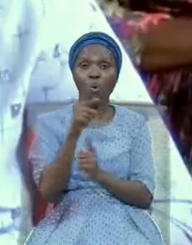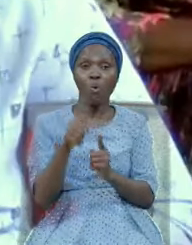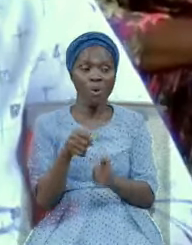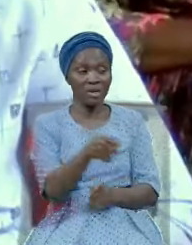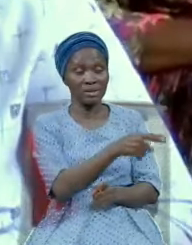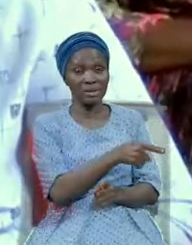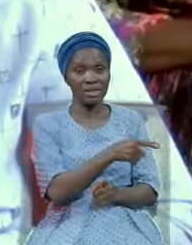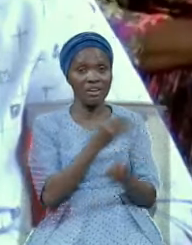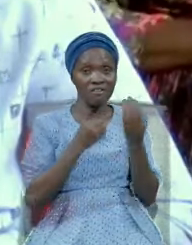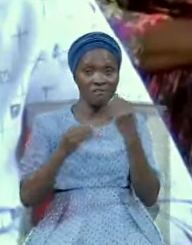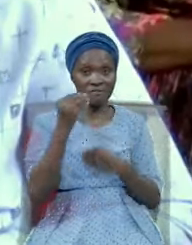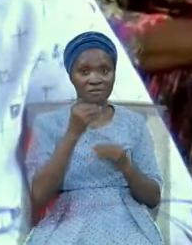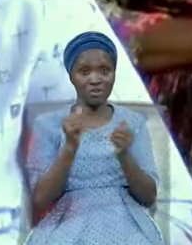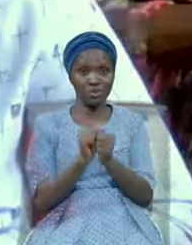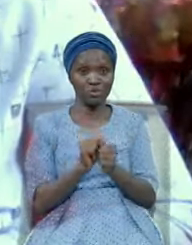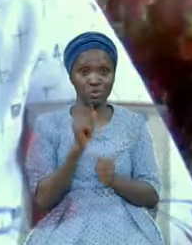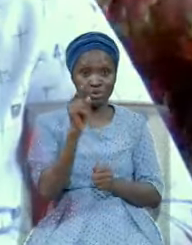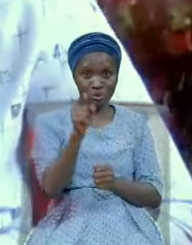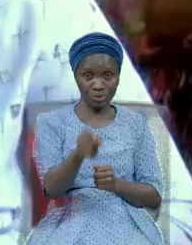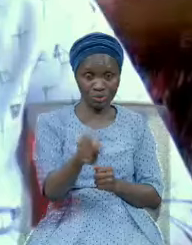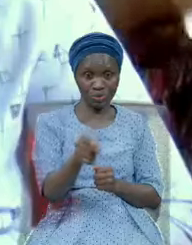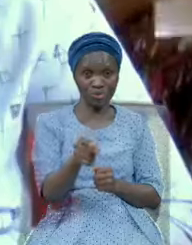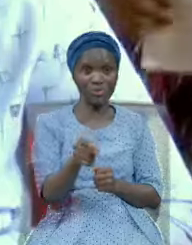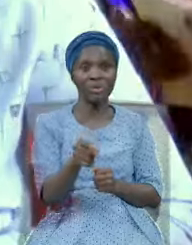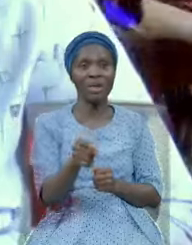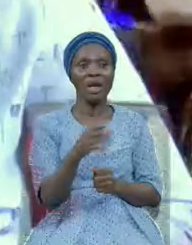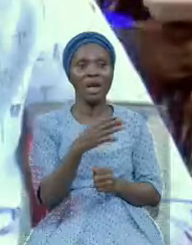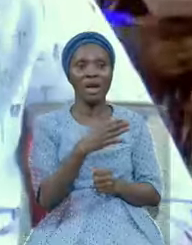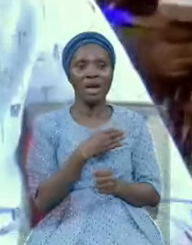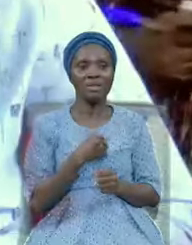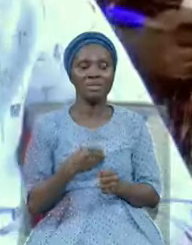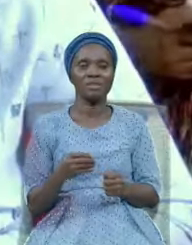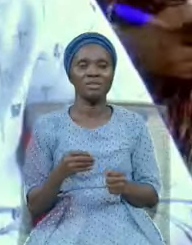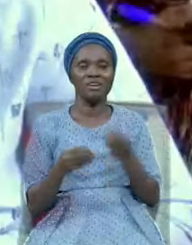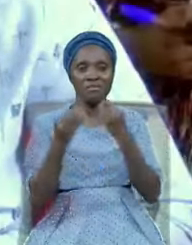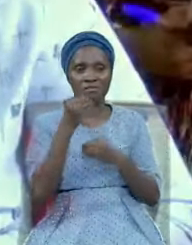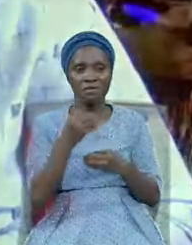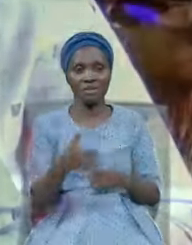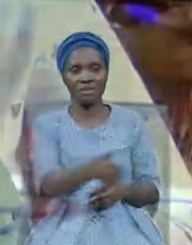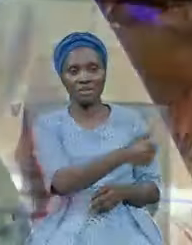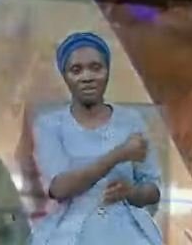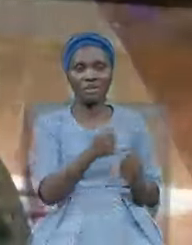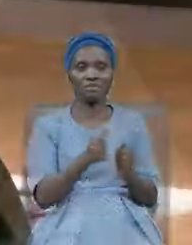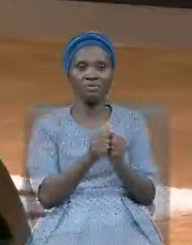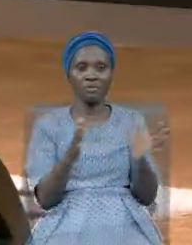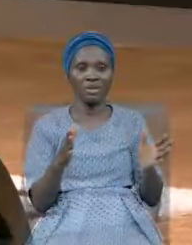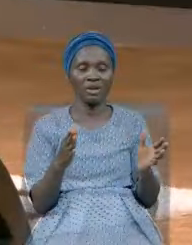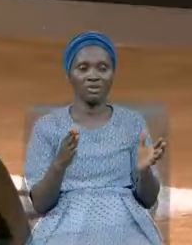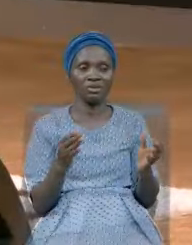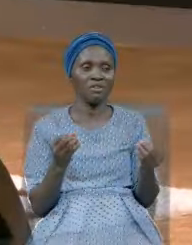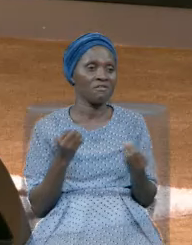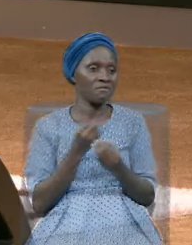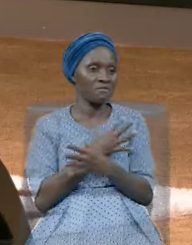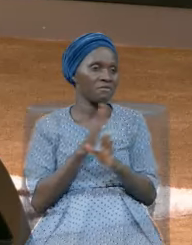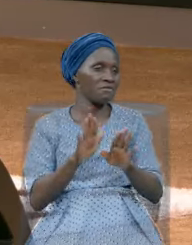feeding themselves without fear, clouds they are, without